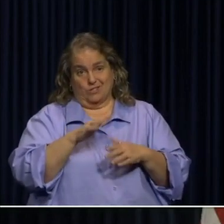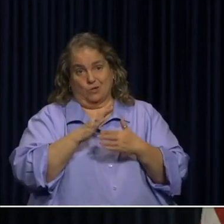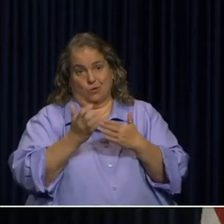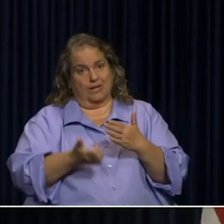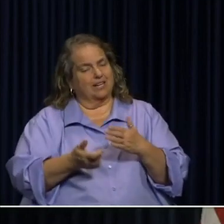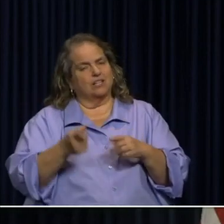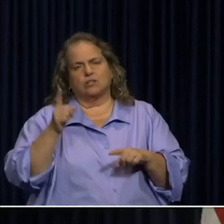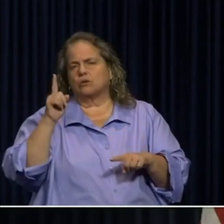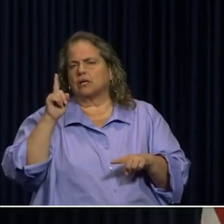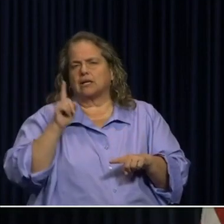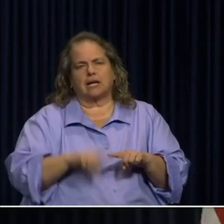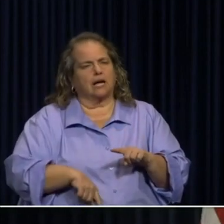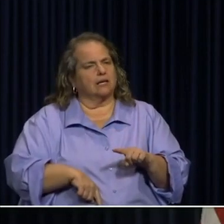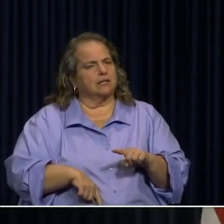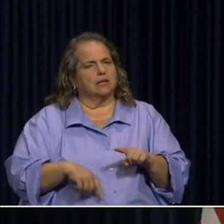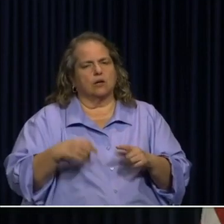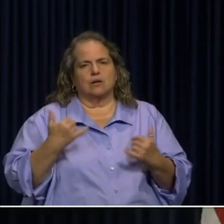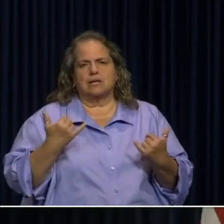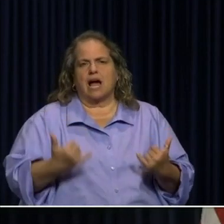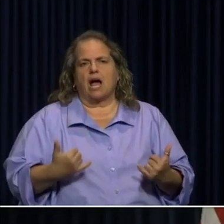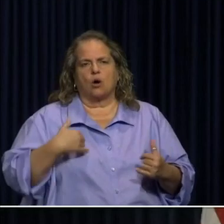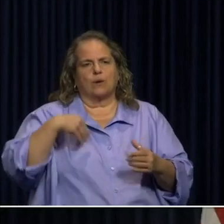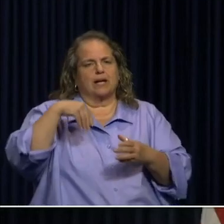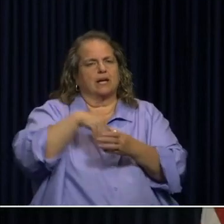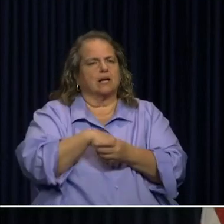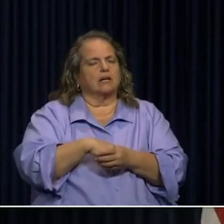are right in the crunch time